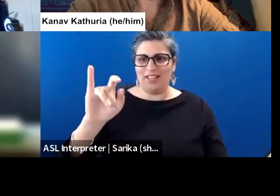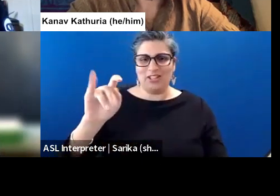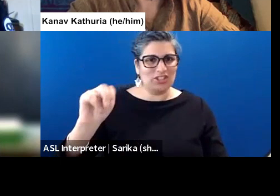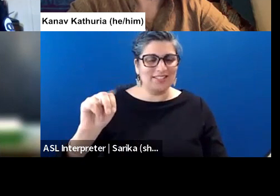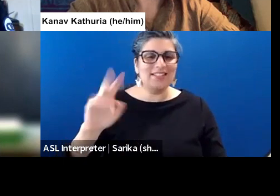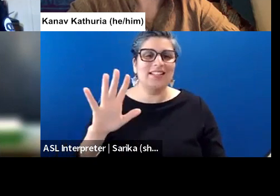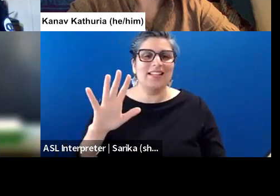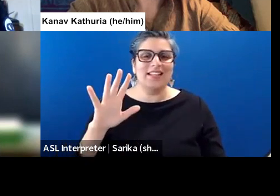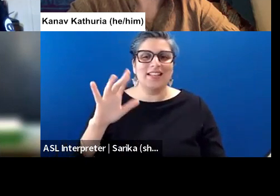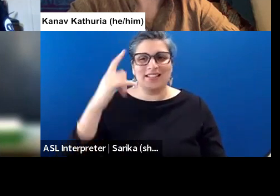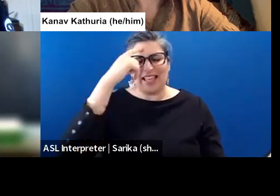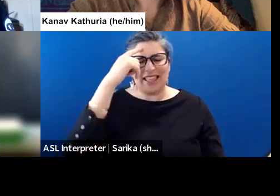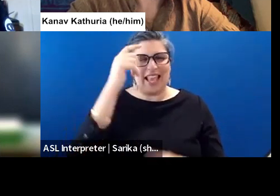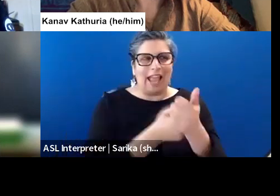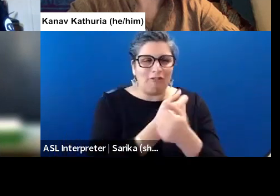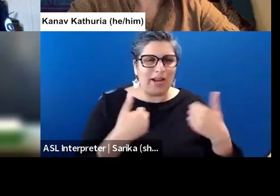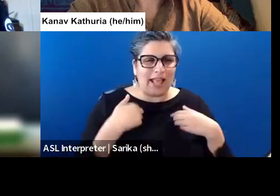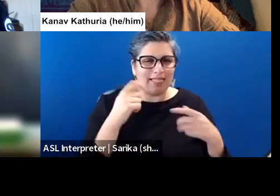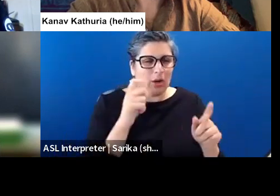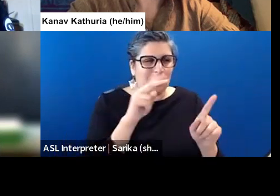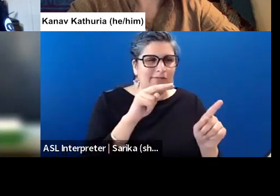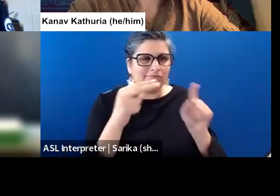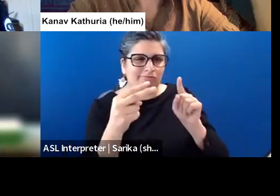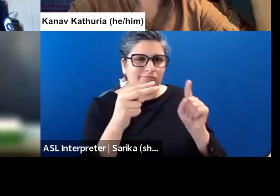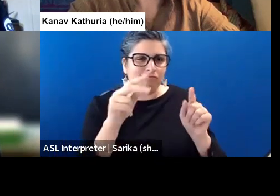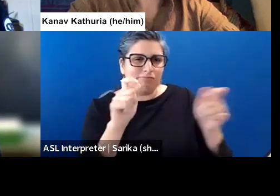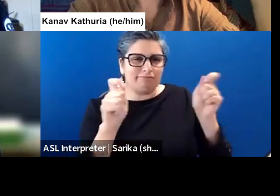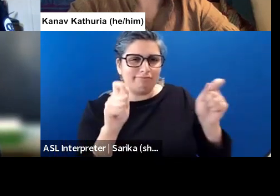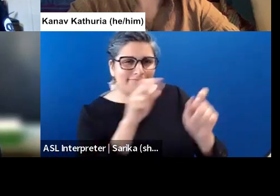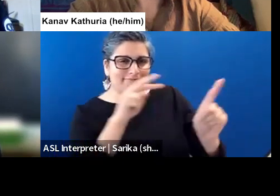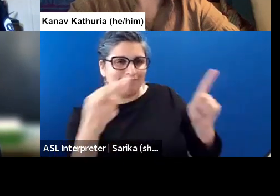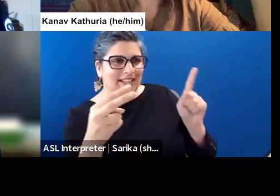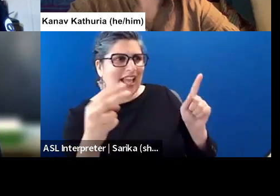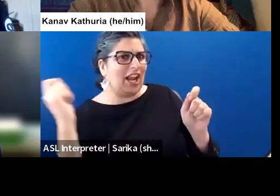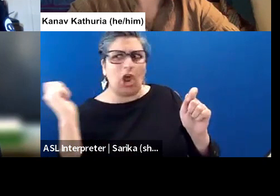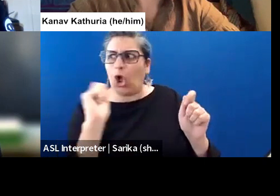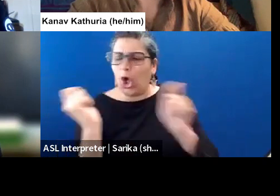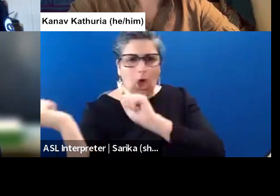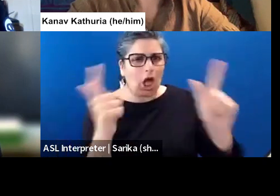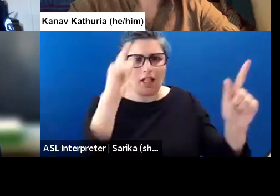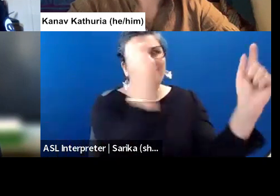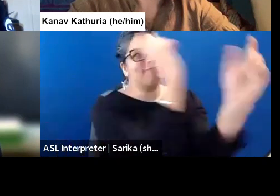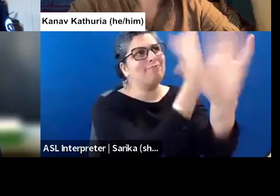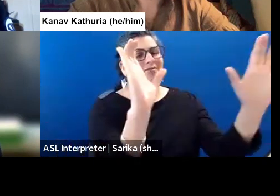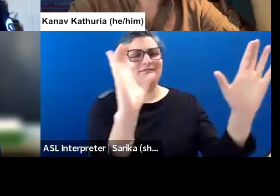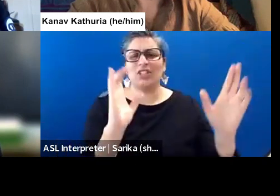it and thinks of it a little bit differently. And I feel like all of those visions are a gift.